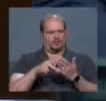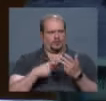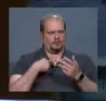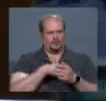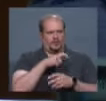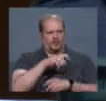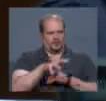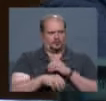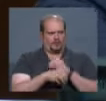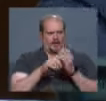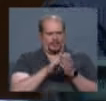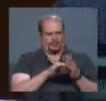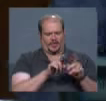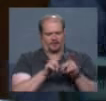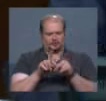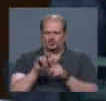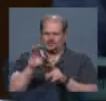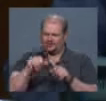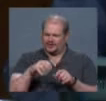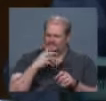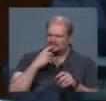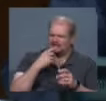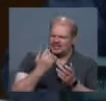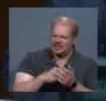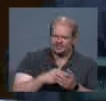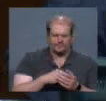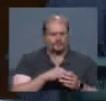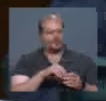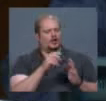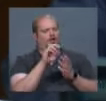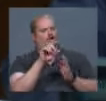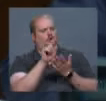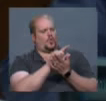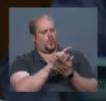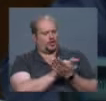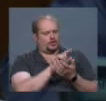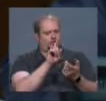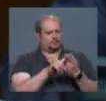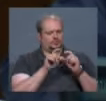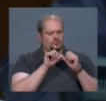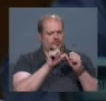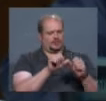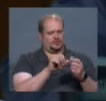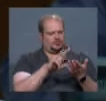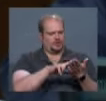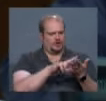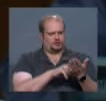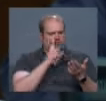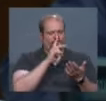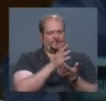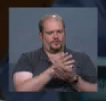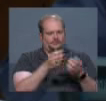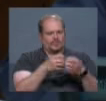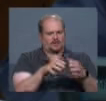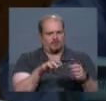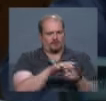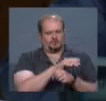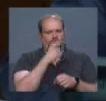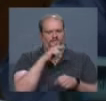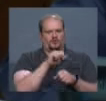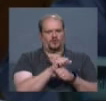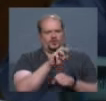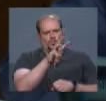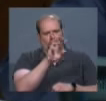that too if we can. Say that again a little bit louder. It's an ordinance to continue the contract for the stop loss coverage for